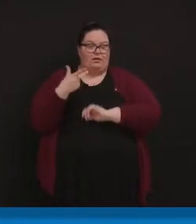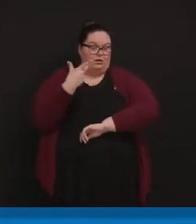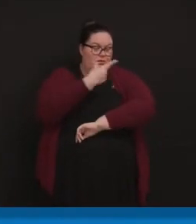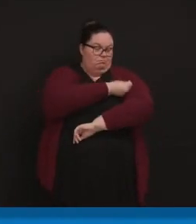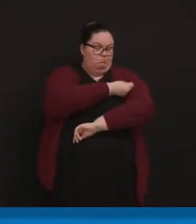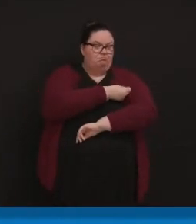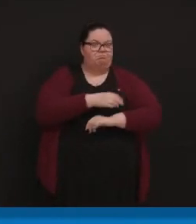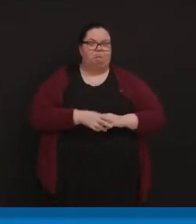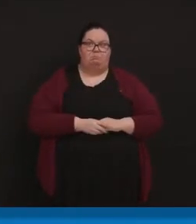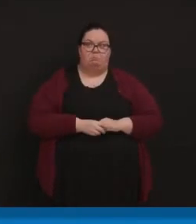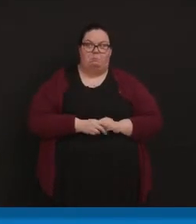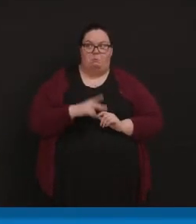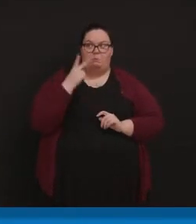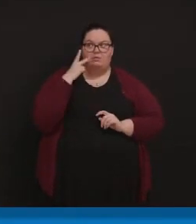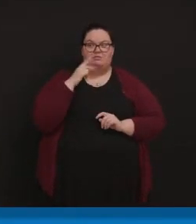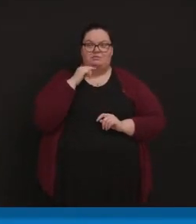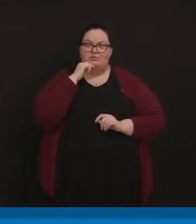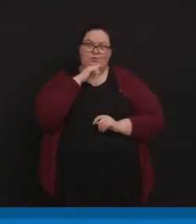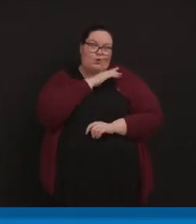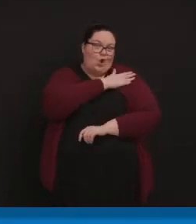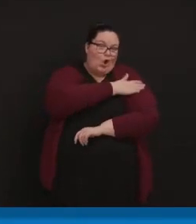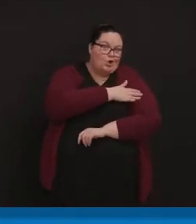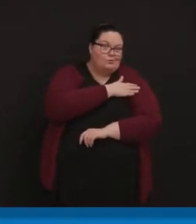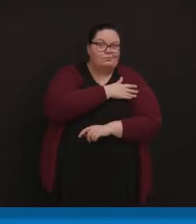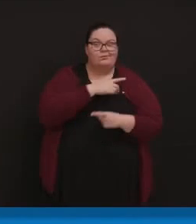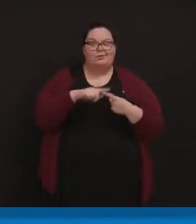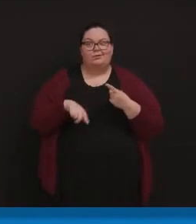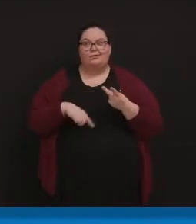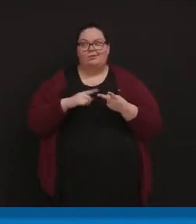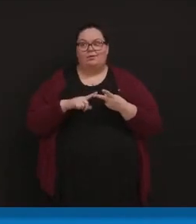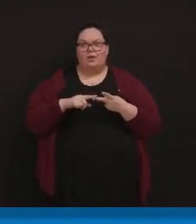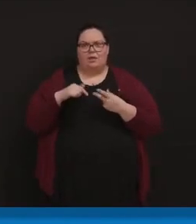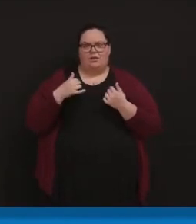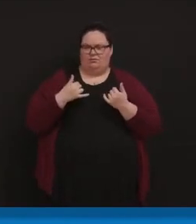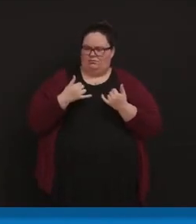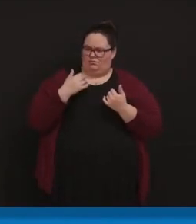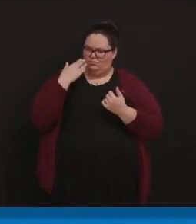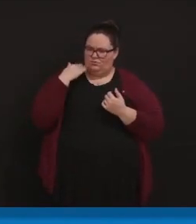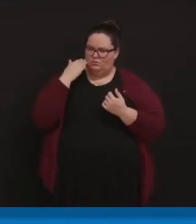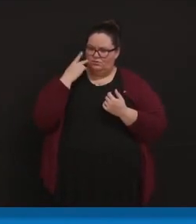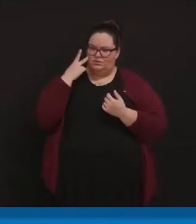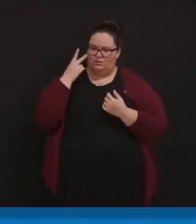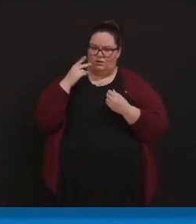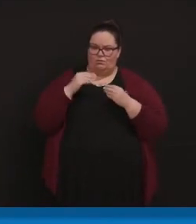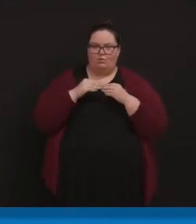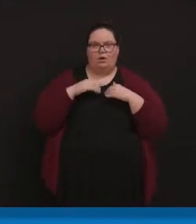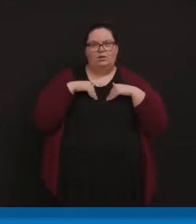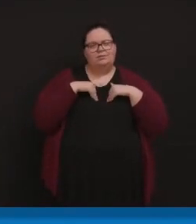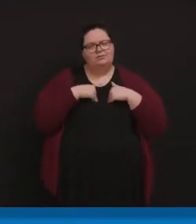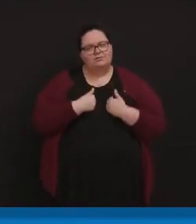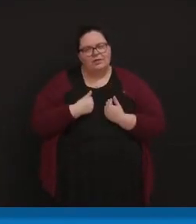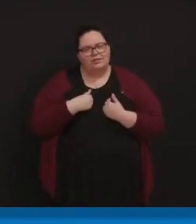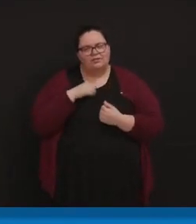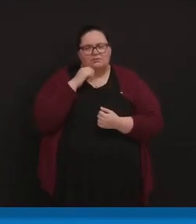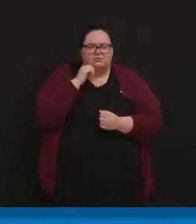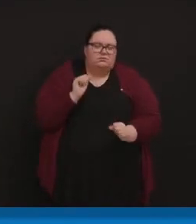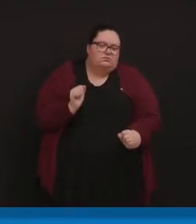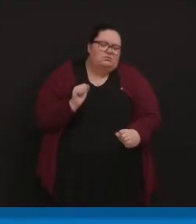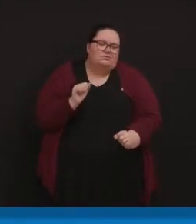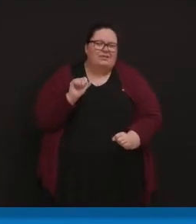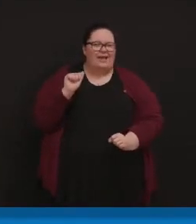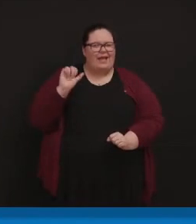saw a regular kind of sore arm. I think this time we were seeing a bit more of the effects of the fatigue and aches and